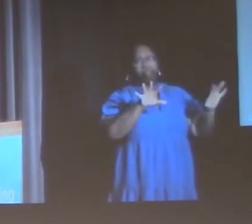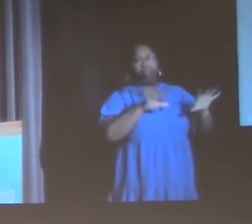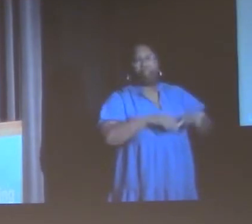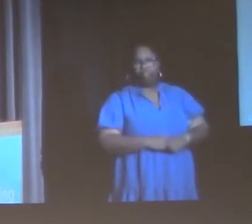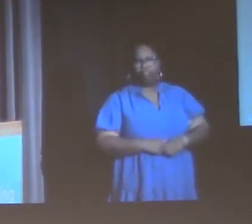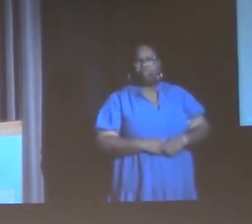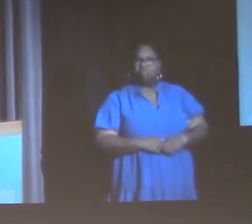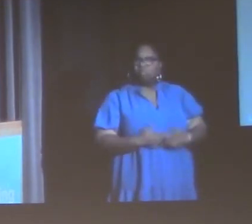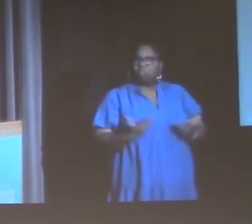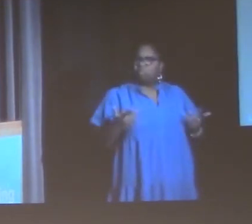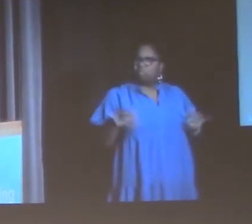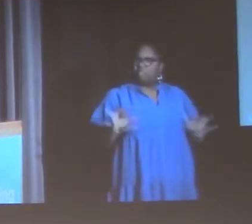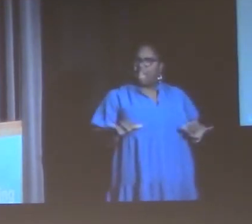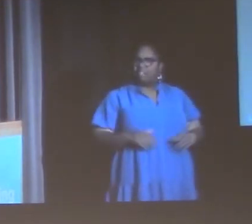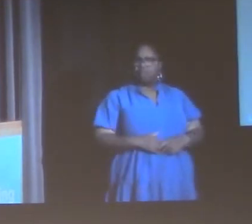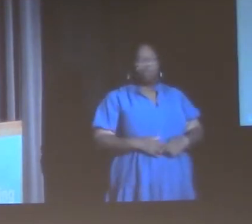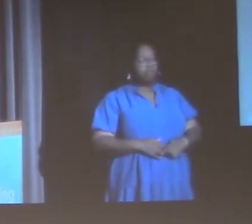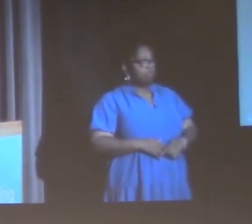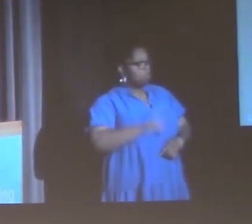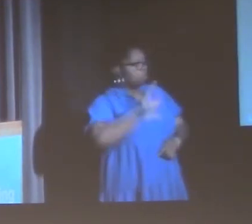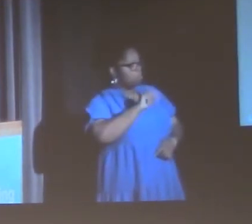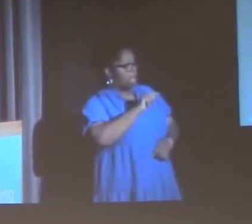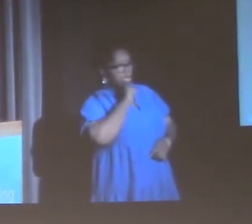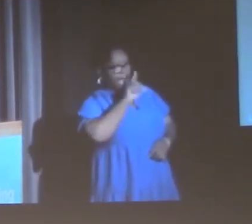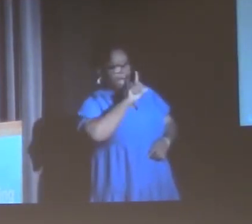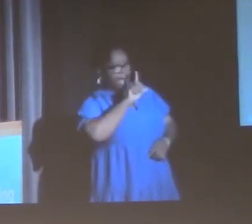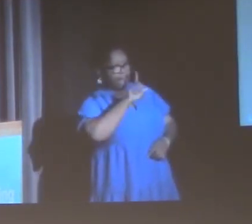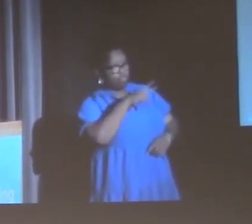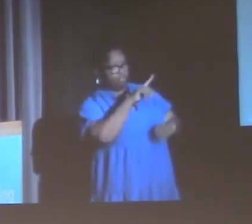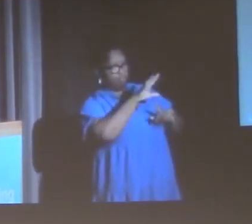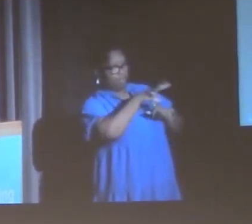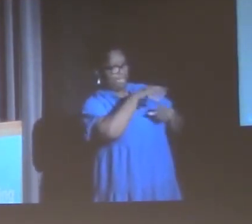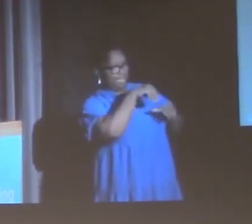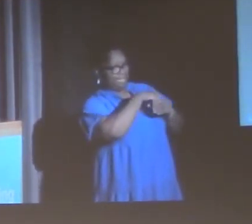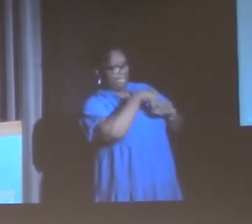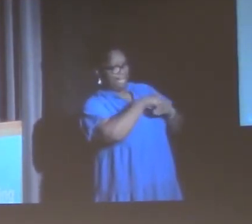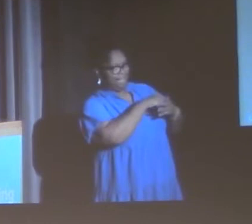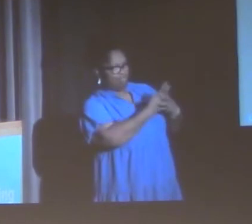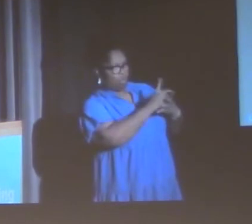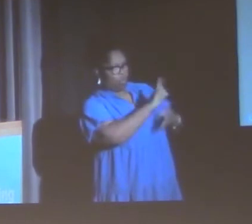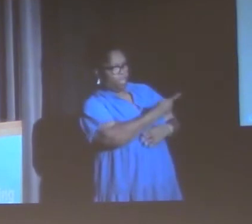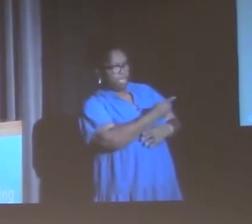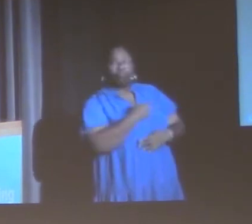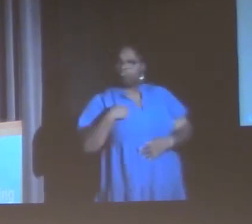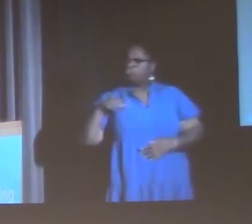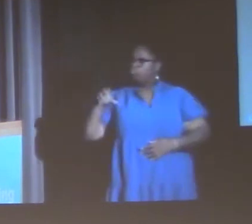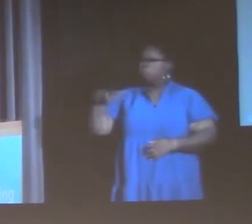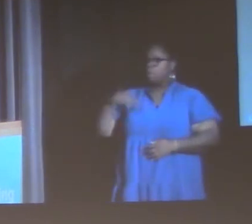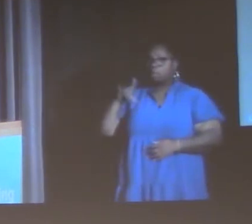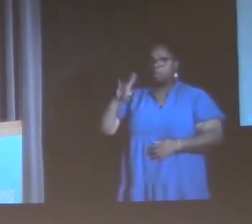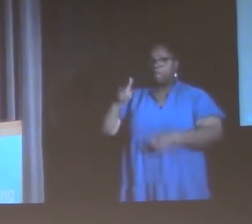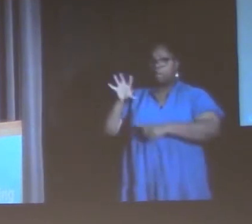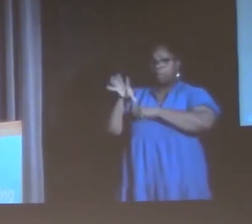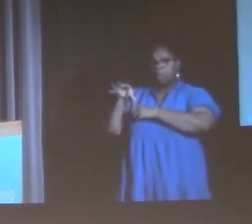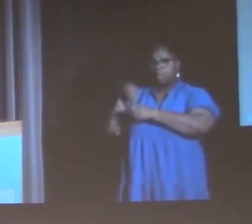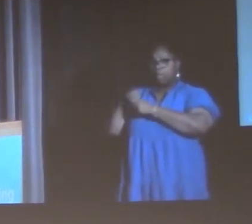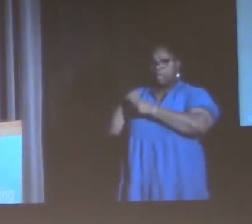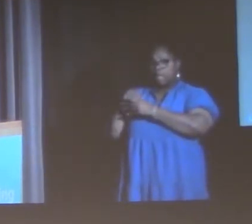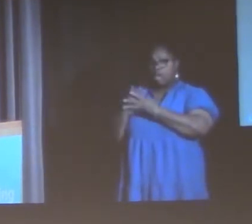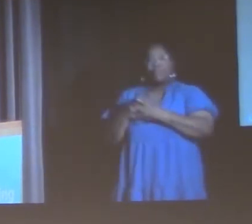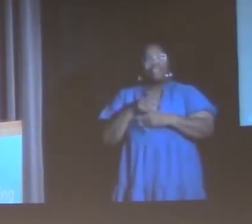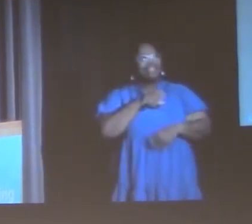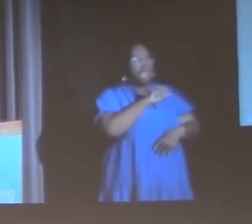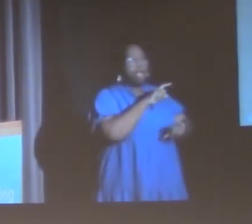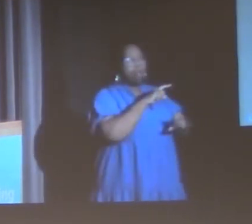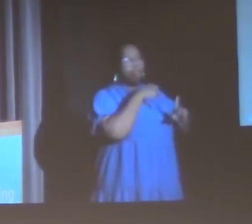So yeah. But you're not just filming inside the jail. You're filming. I was filming inside of the jail. Yes, you are filming inside, yeah. But you also have